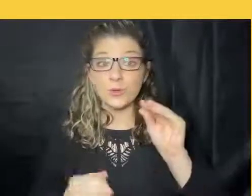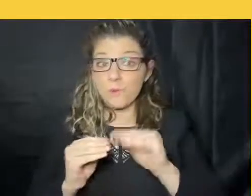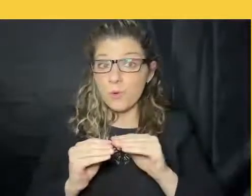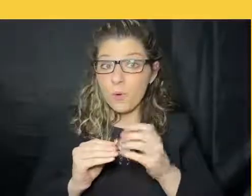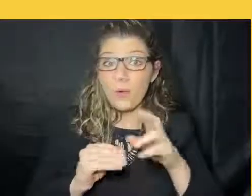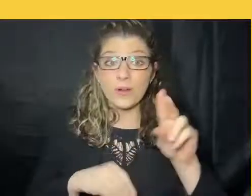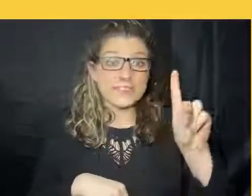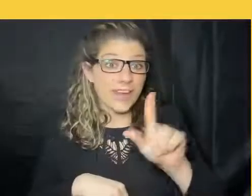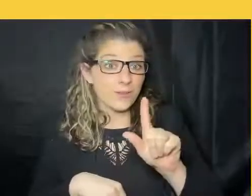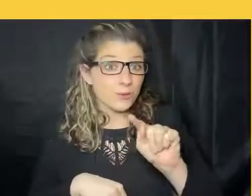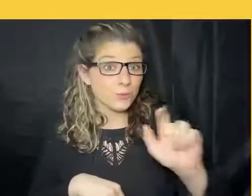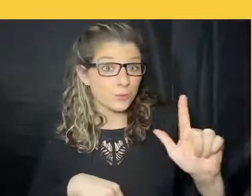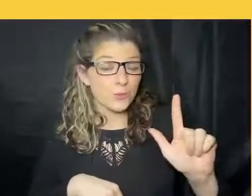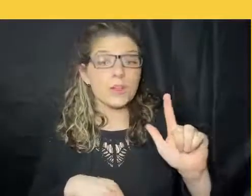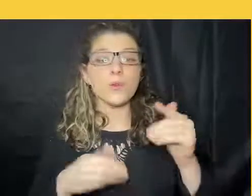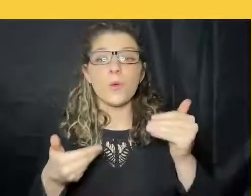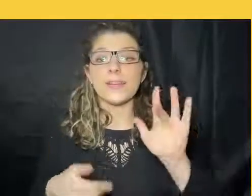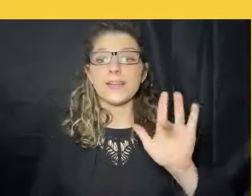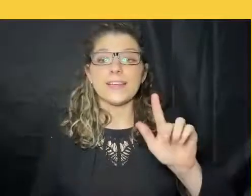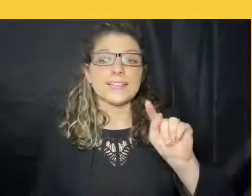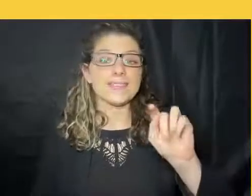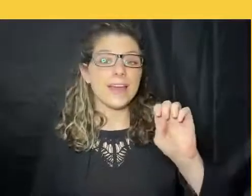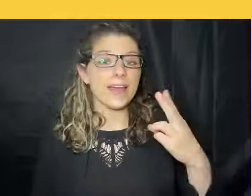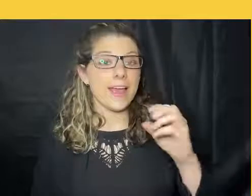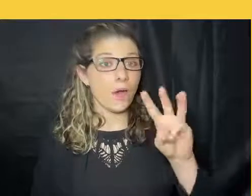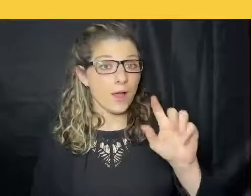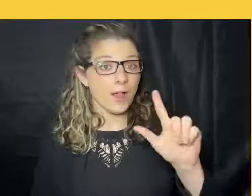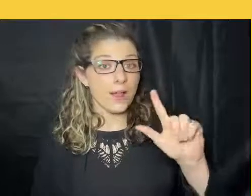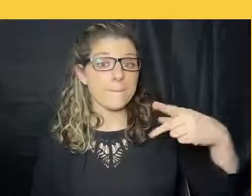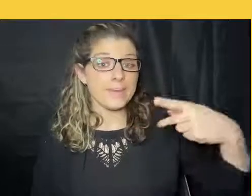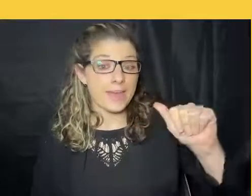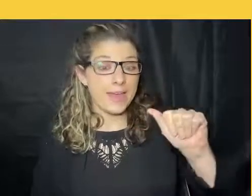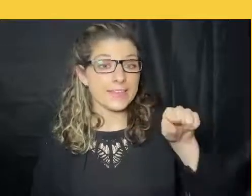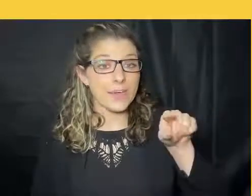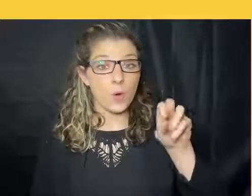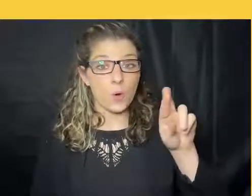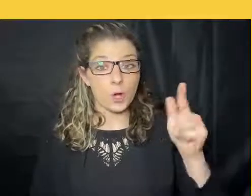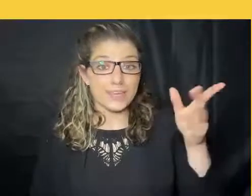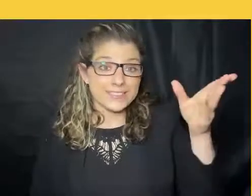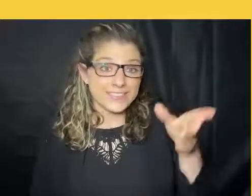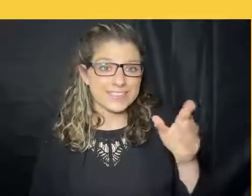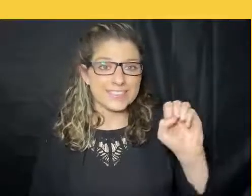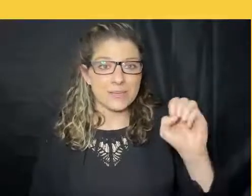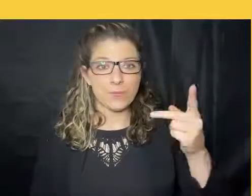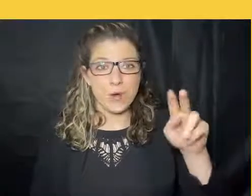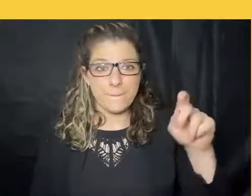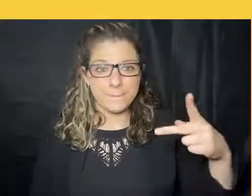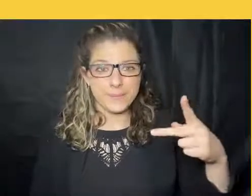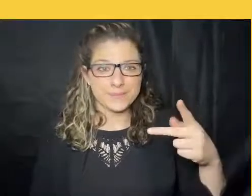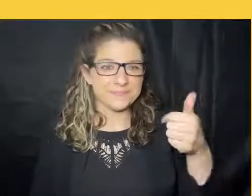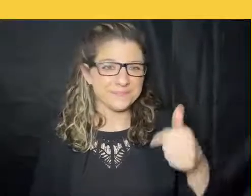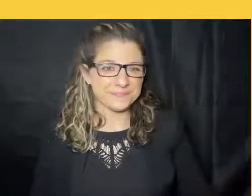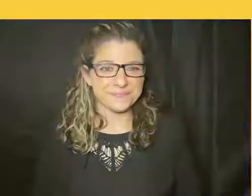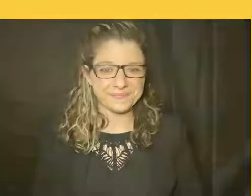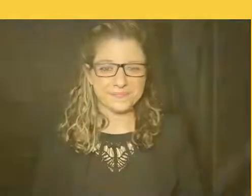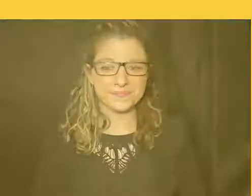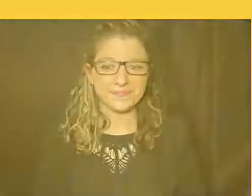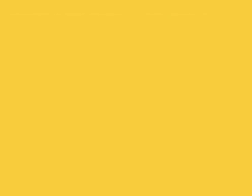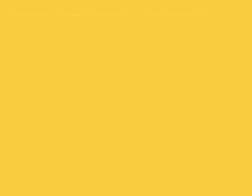To learn more or to download this tool, go to techowlpa.org/eprep.